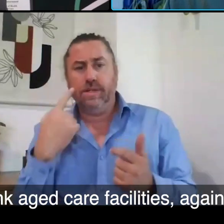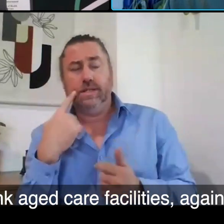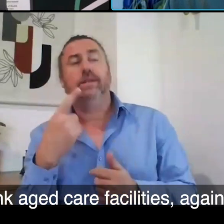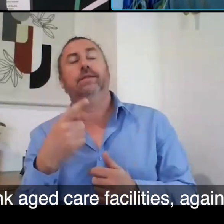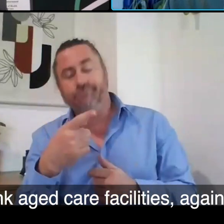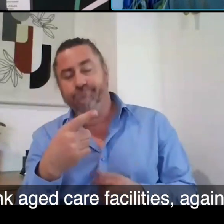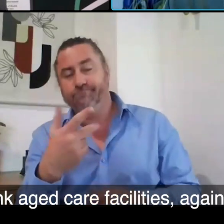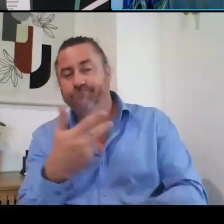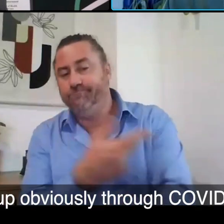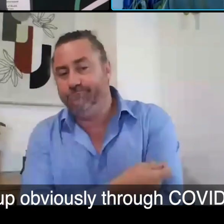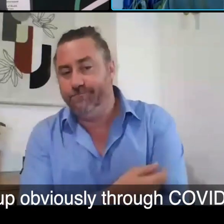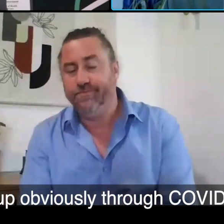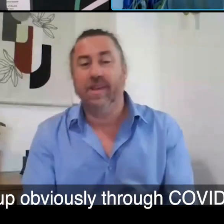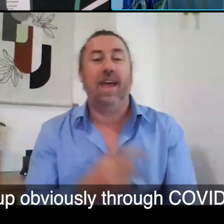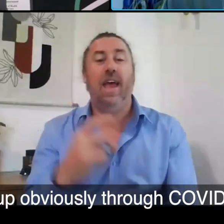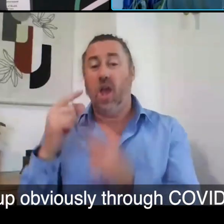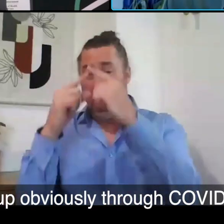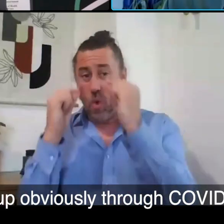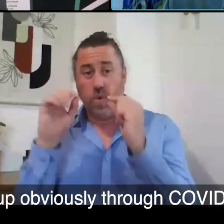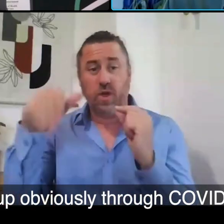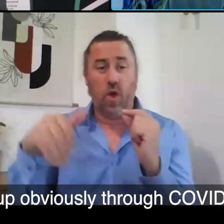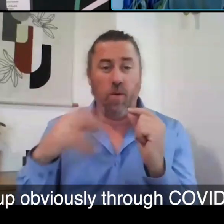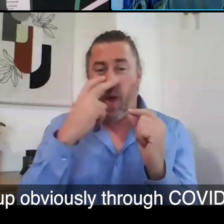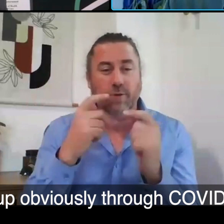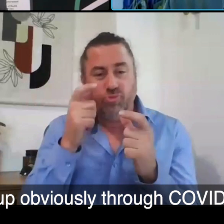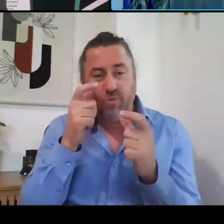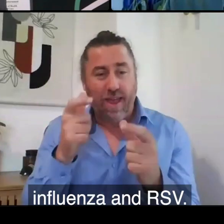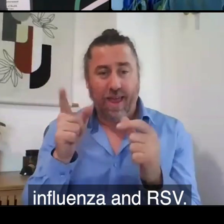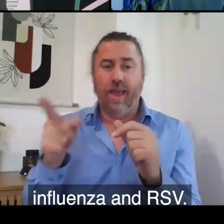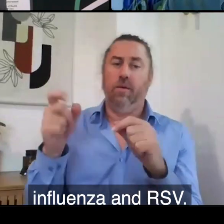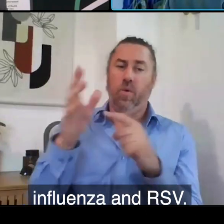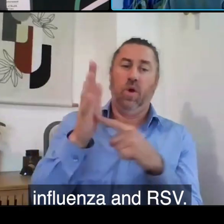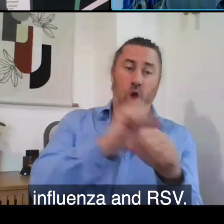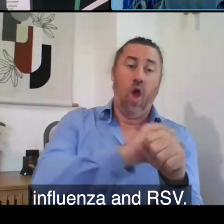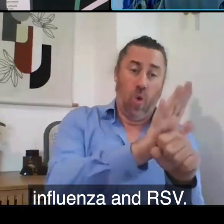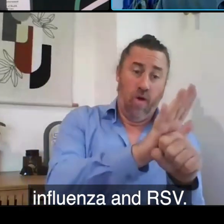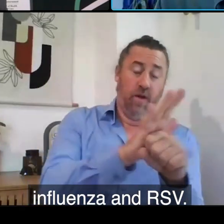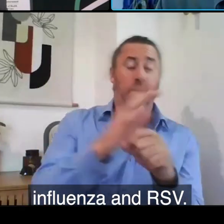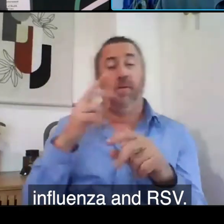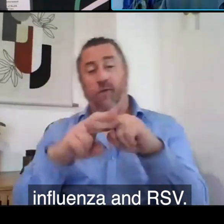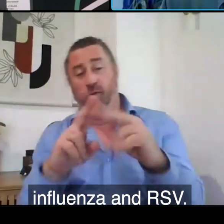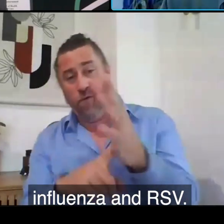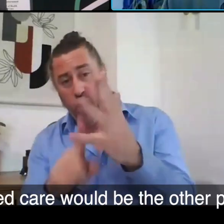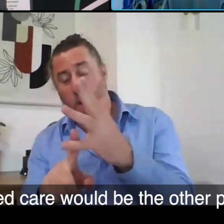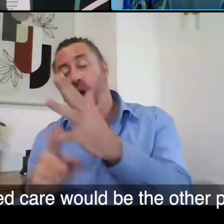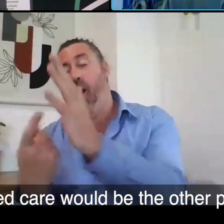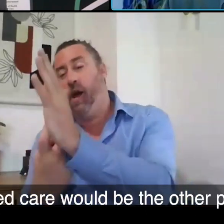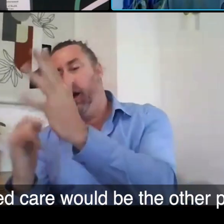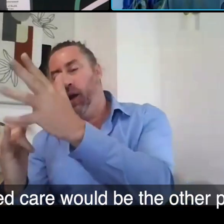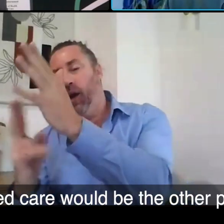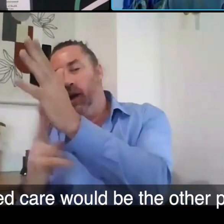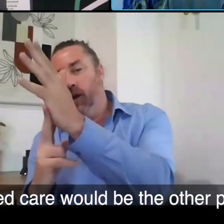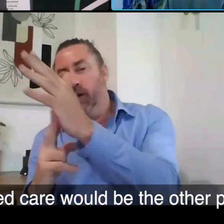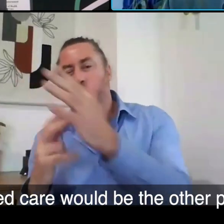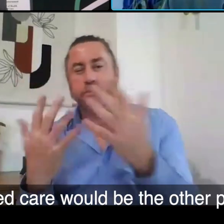care facilities, again, such an important group, obviously through COVID, but also with influenza and RSV. So there are